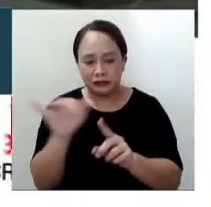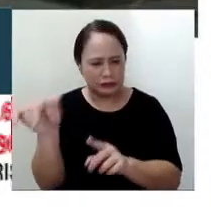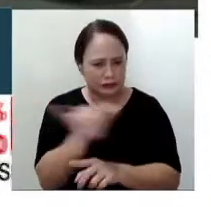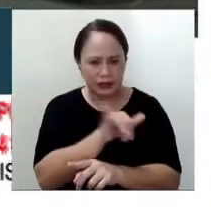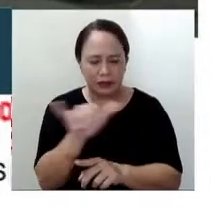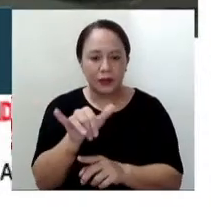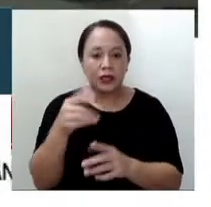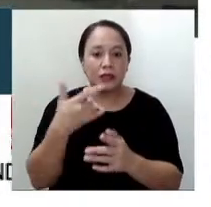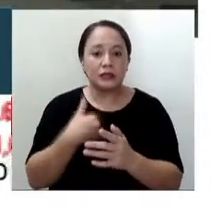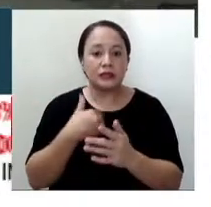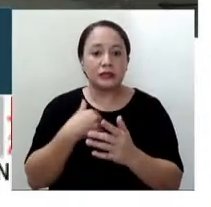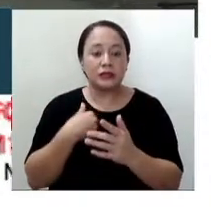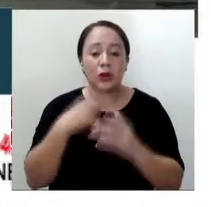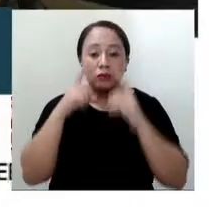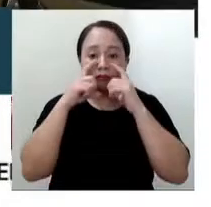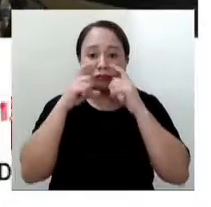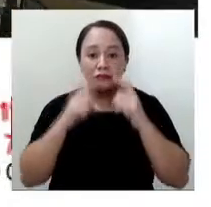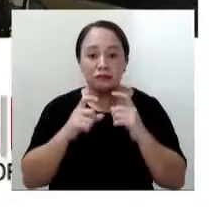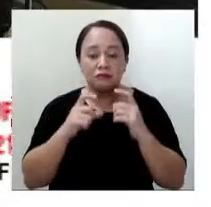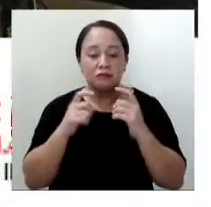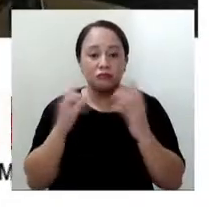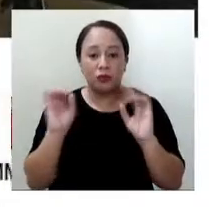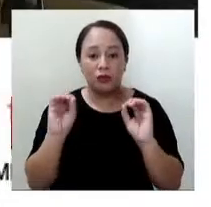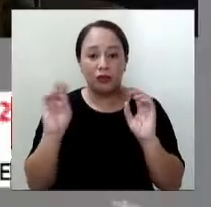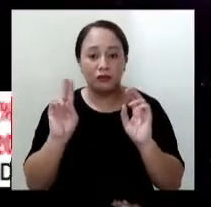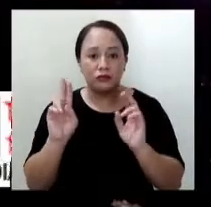remove masks.